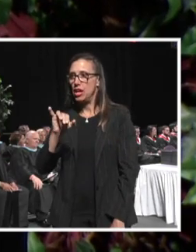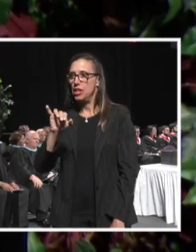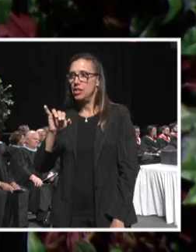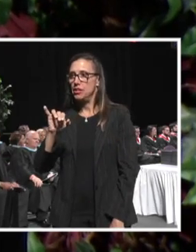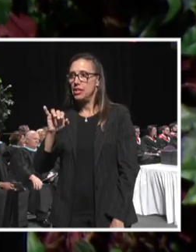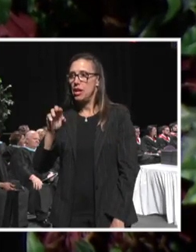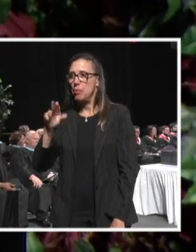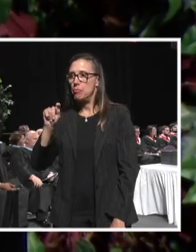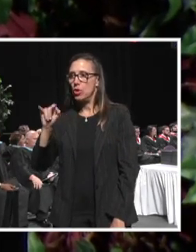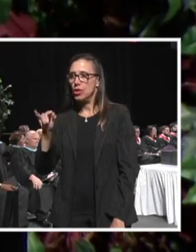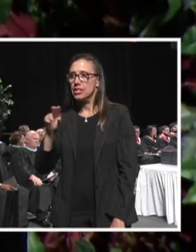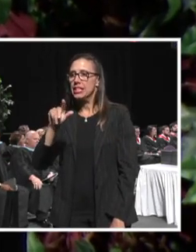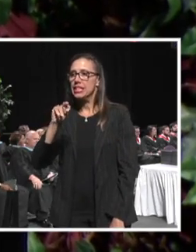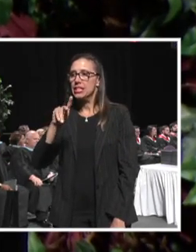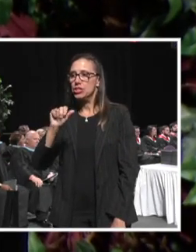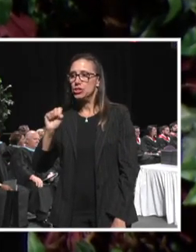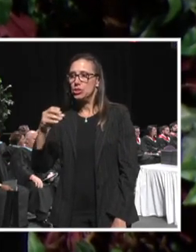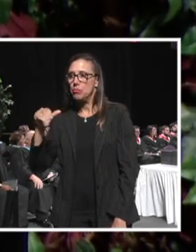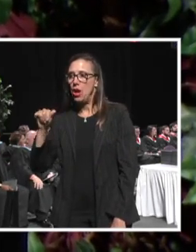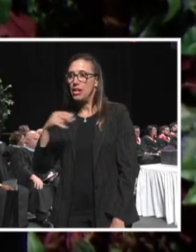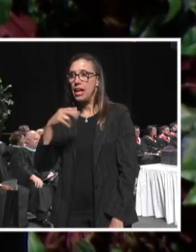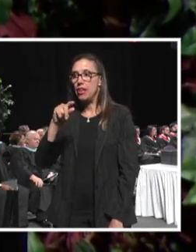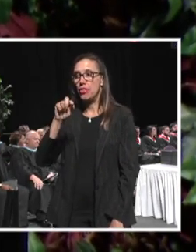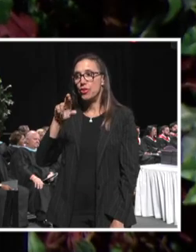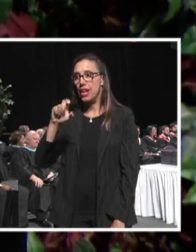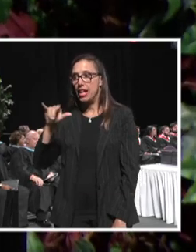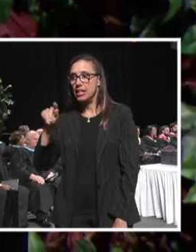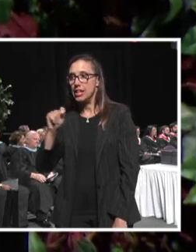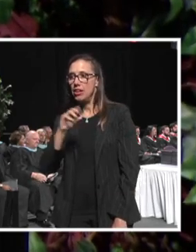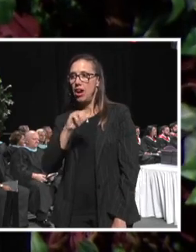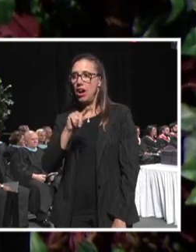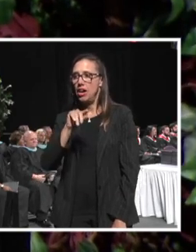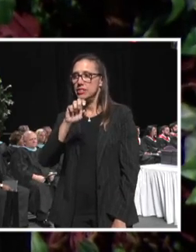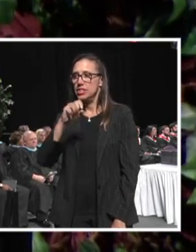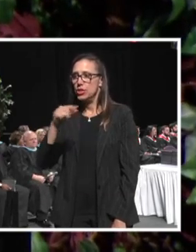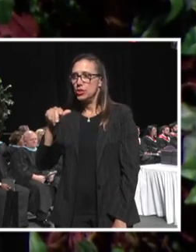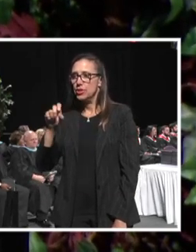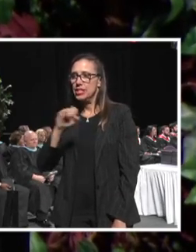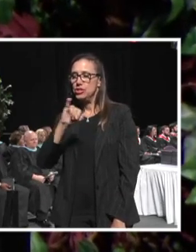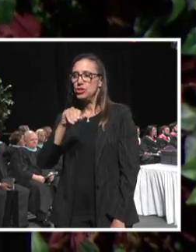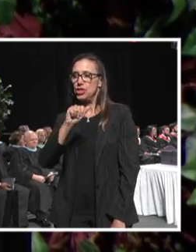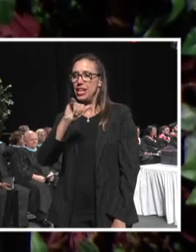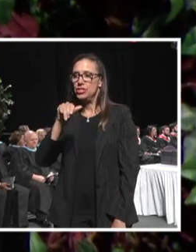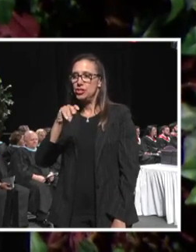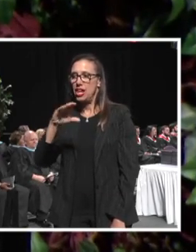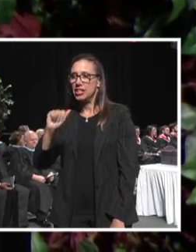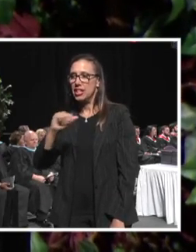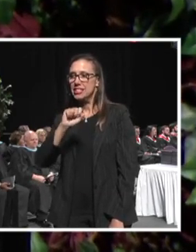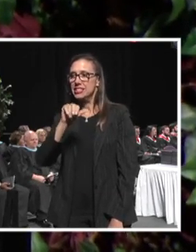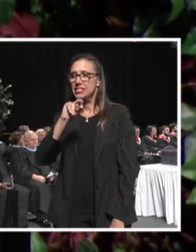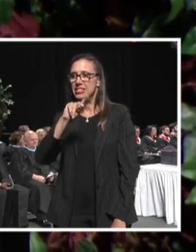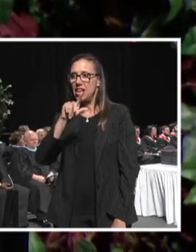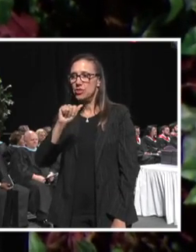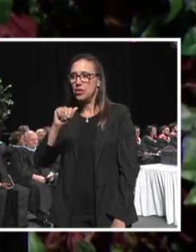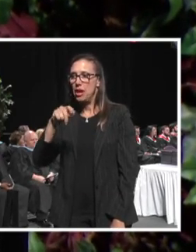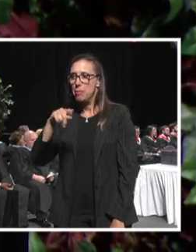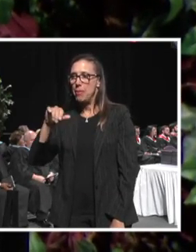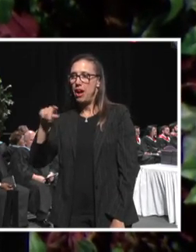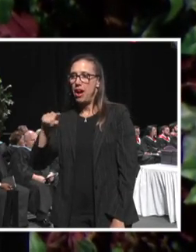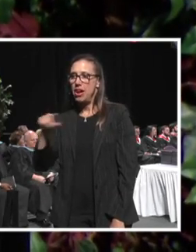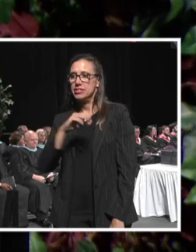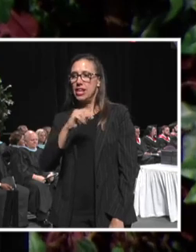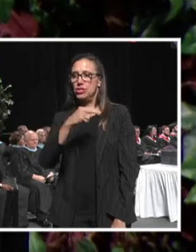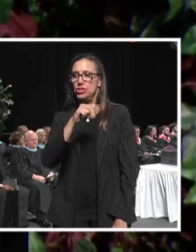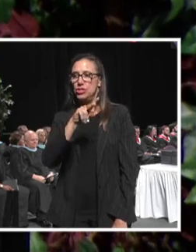Chacon, Heather Elliott, Ozzie Green, Jay Janka, Sandra Pies, Shava Sadler. Our